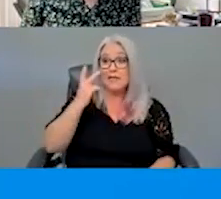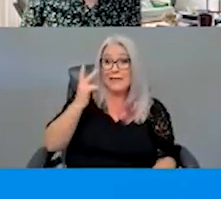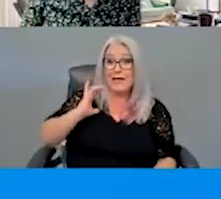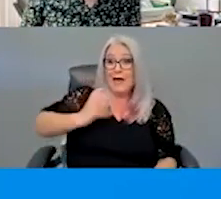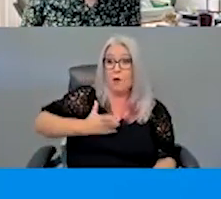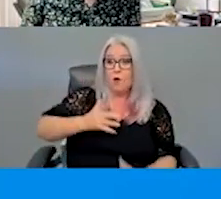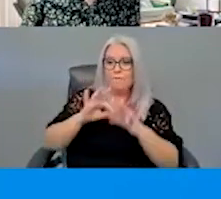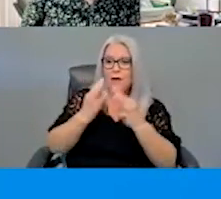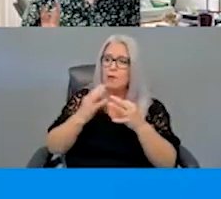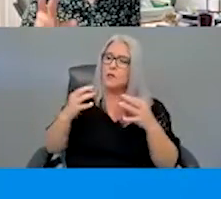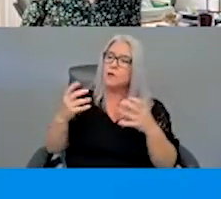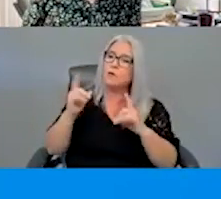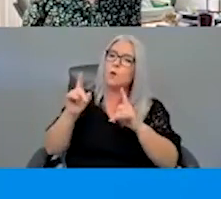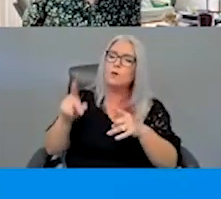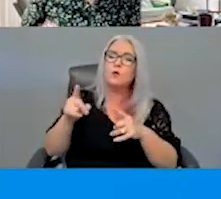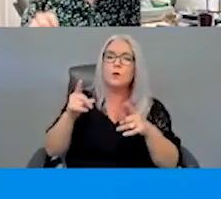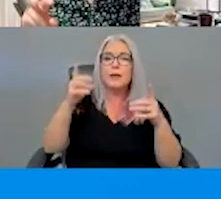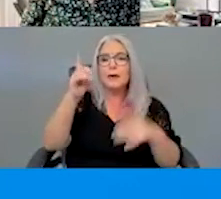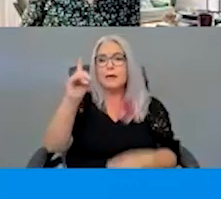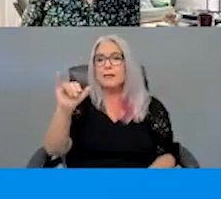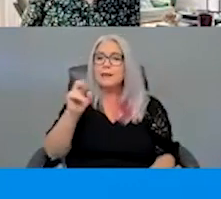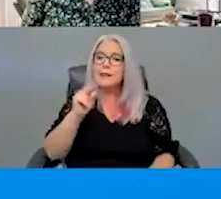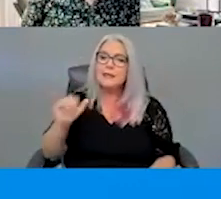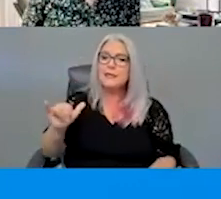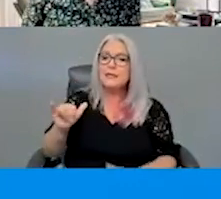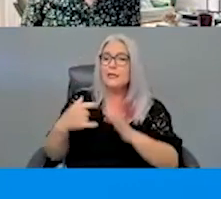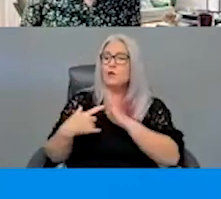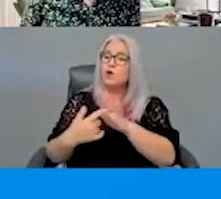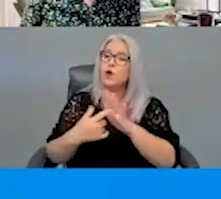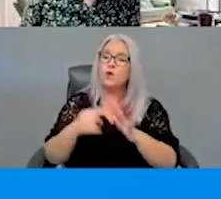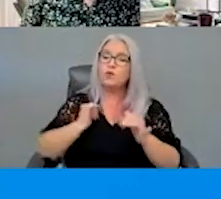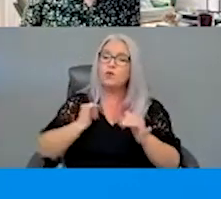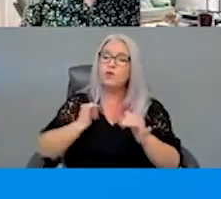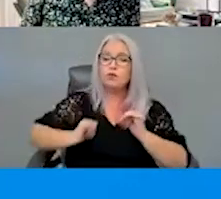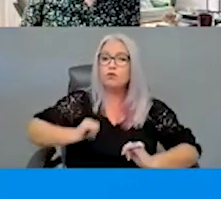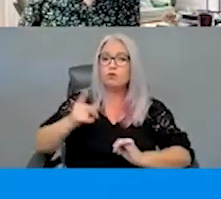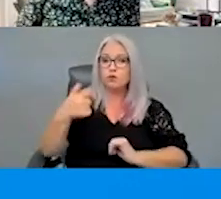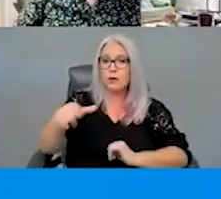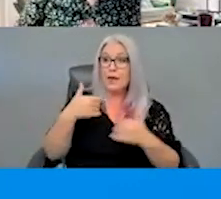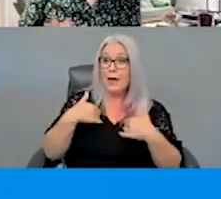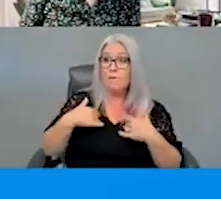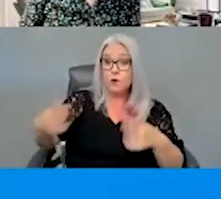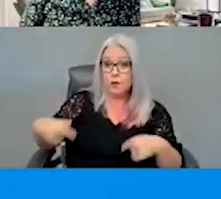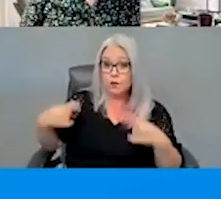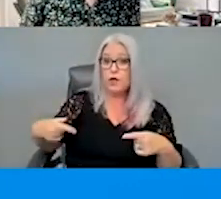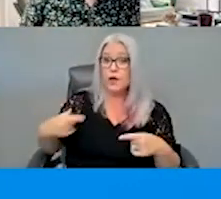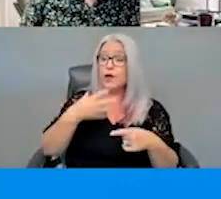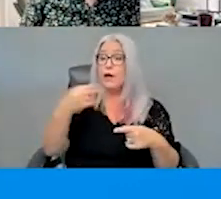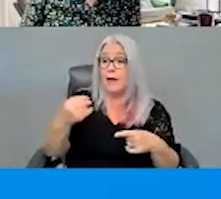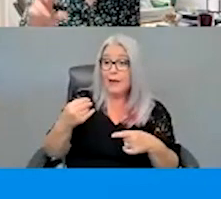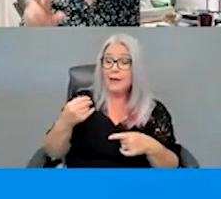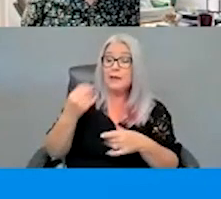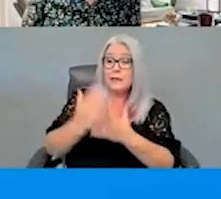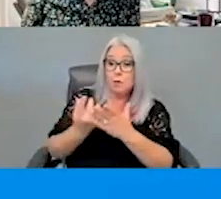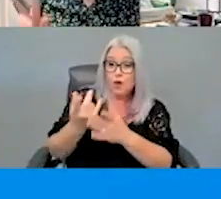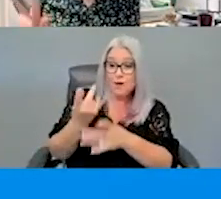have systems worked out for a wheelchair and a caregiver. But it becomes a lot more complicated when